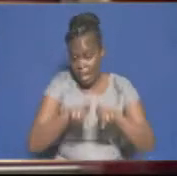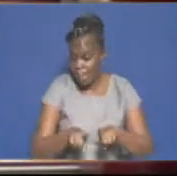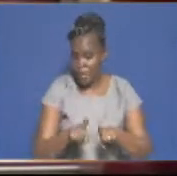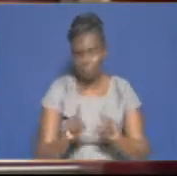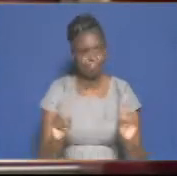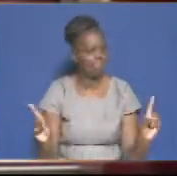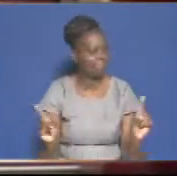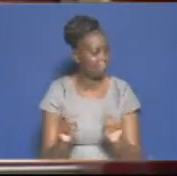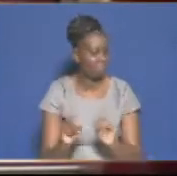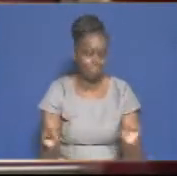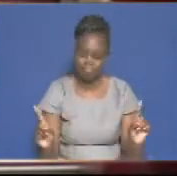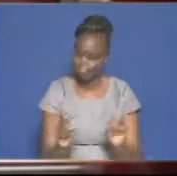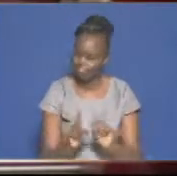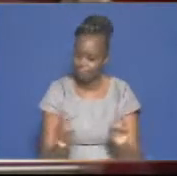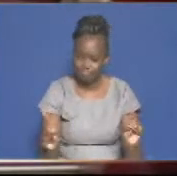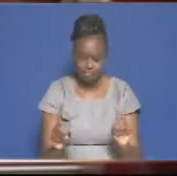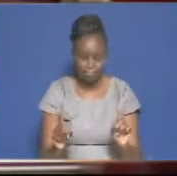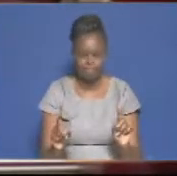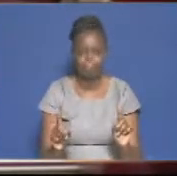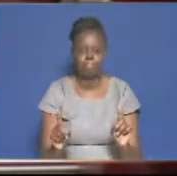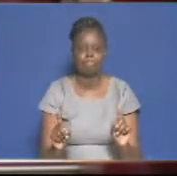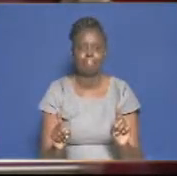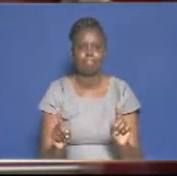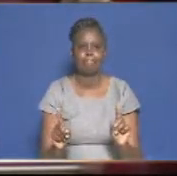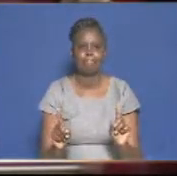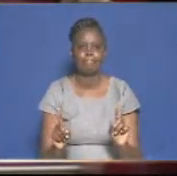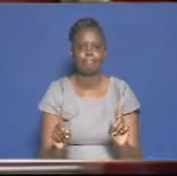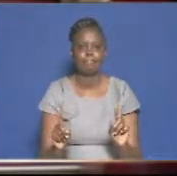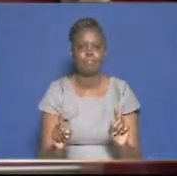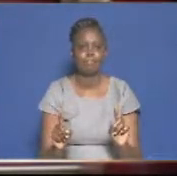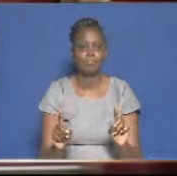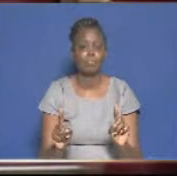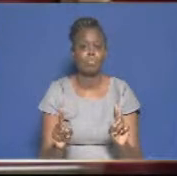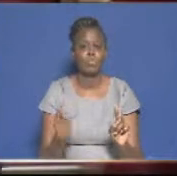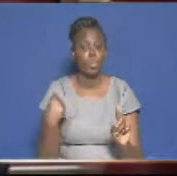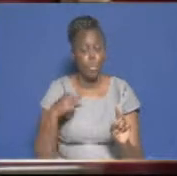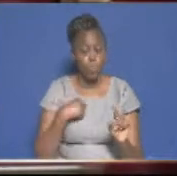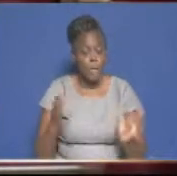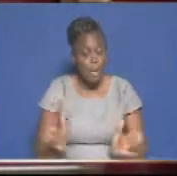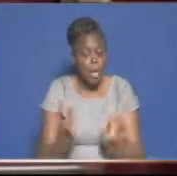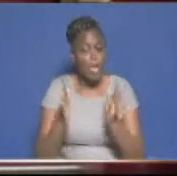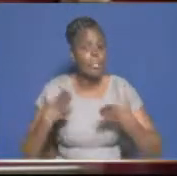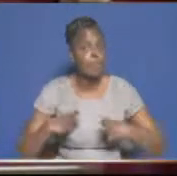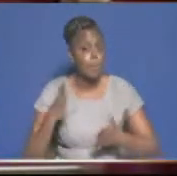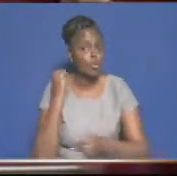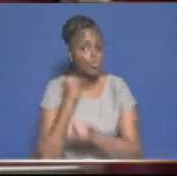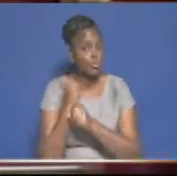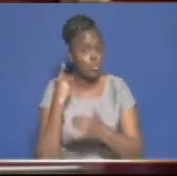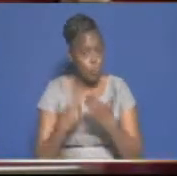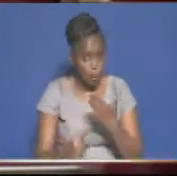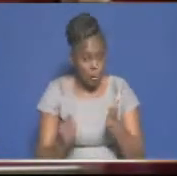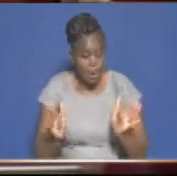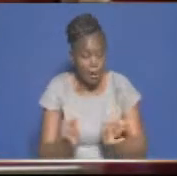this House. We cannot be legislating in vain. So what we would like to encourage them is